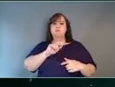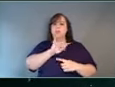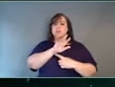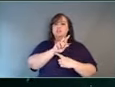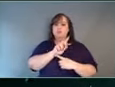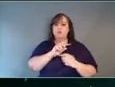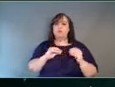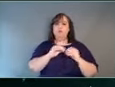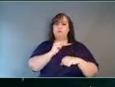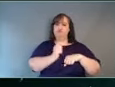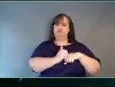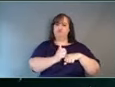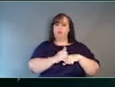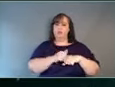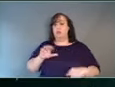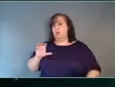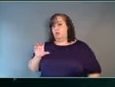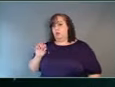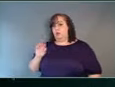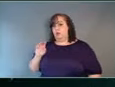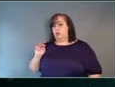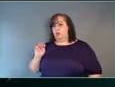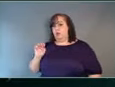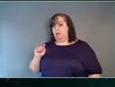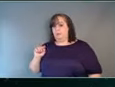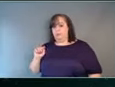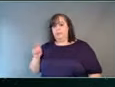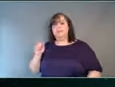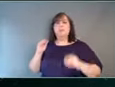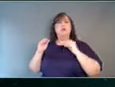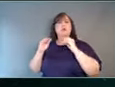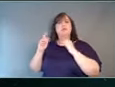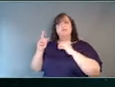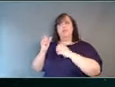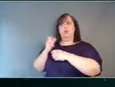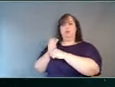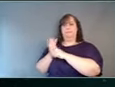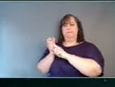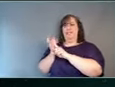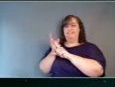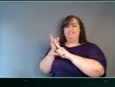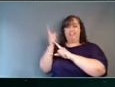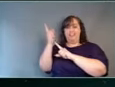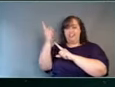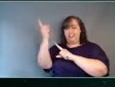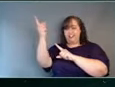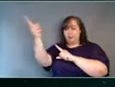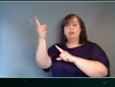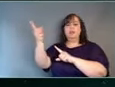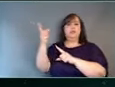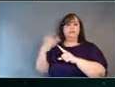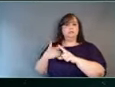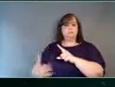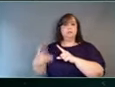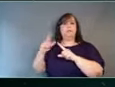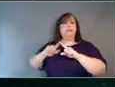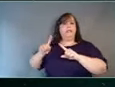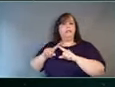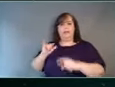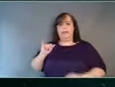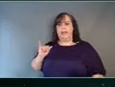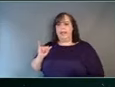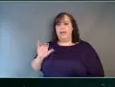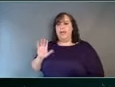and comets, which originate further out in the solar system, are composed of different ices. But